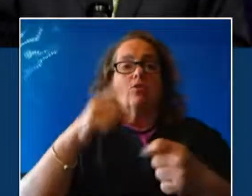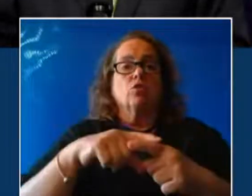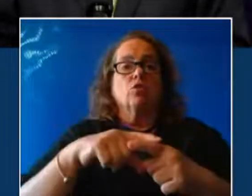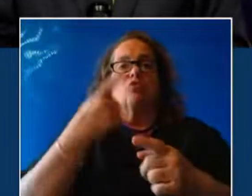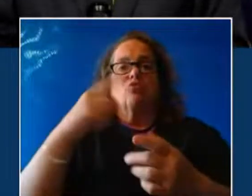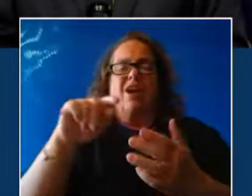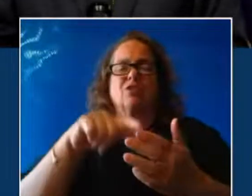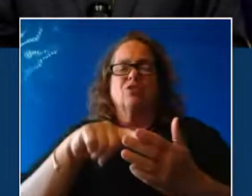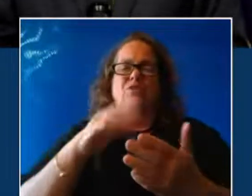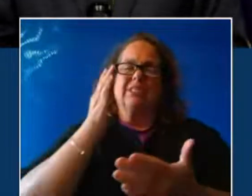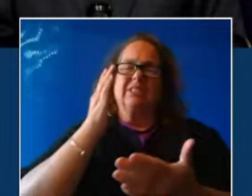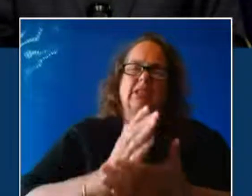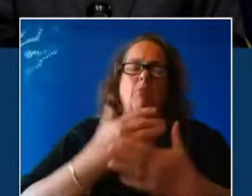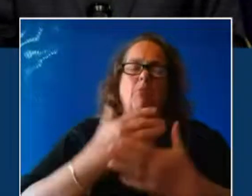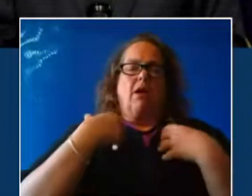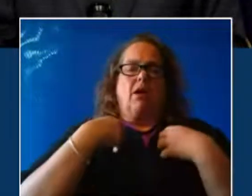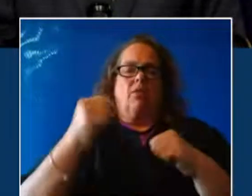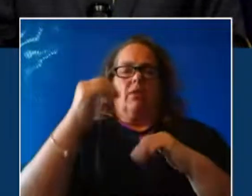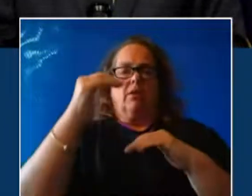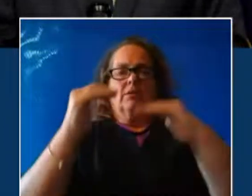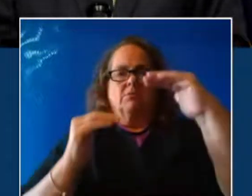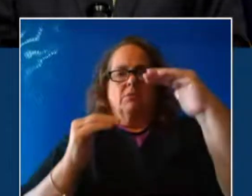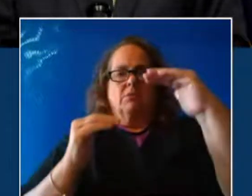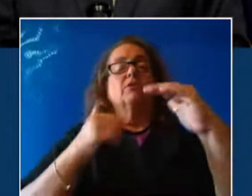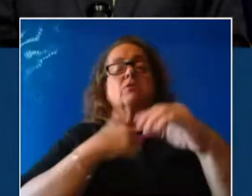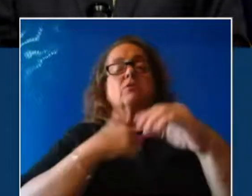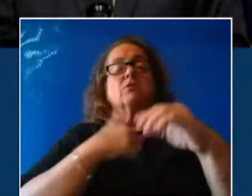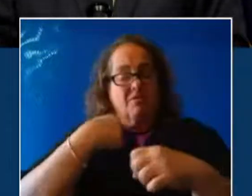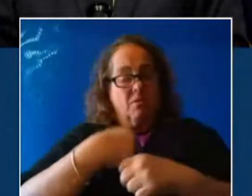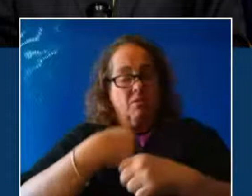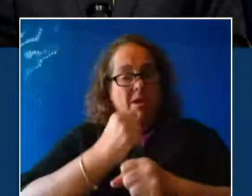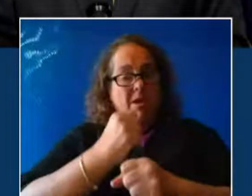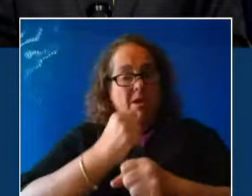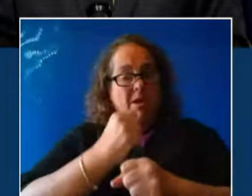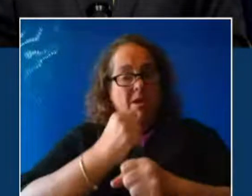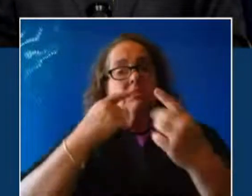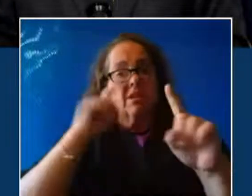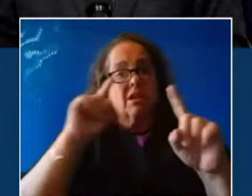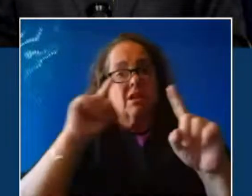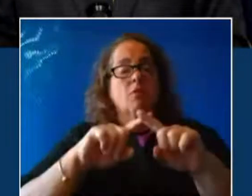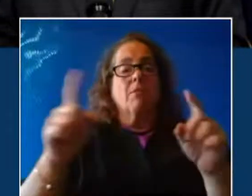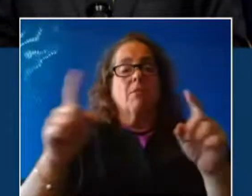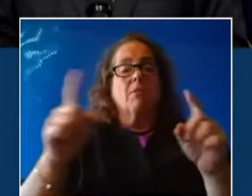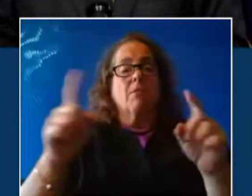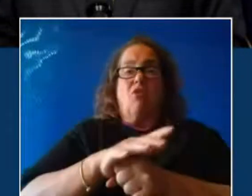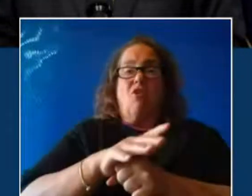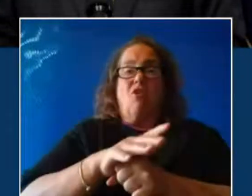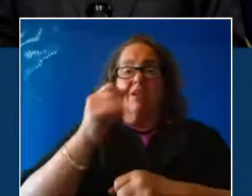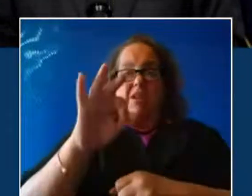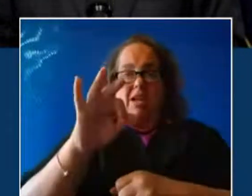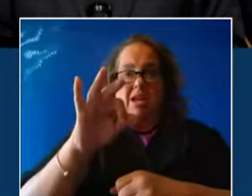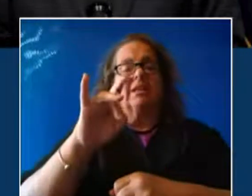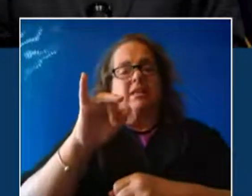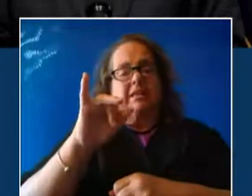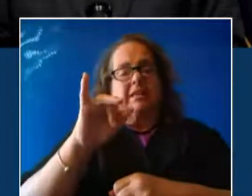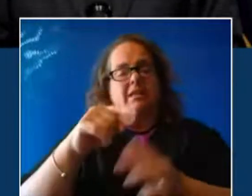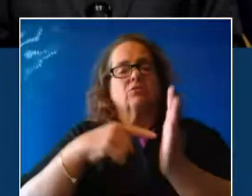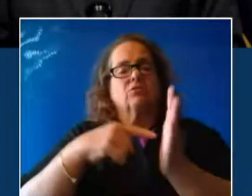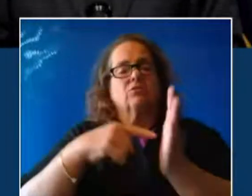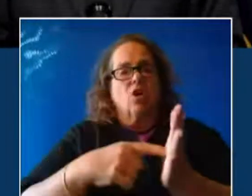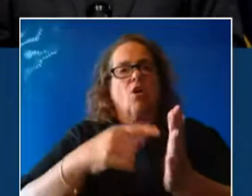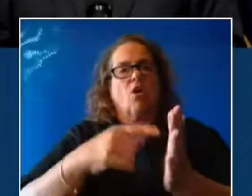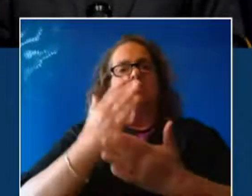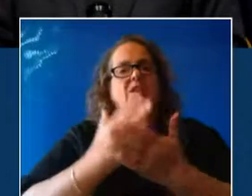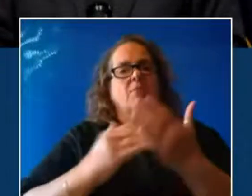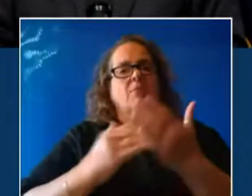And while we've made some strides, COVID-19 has certainly laid bare inequalities in healthcare access that have plagued our